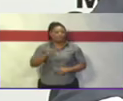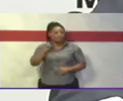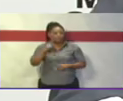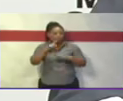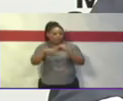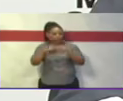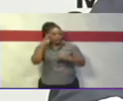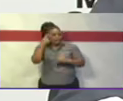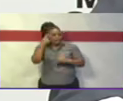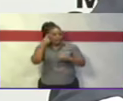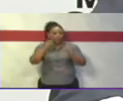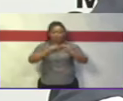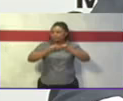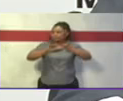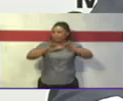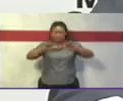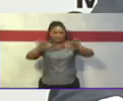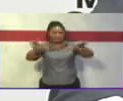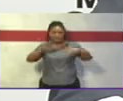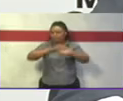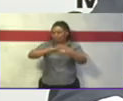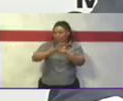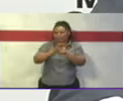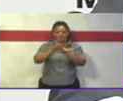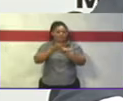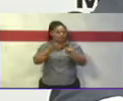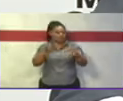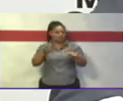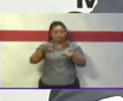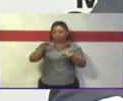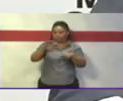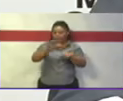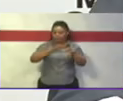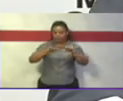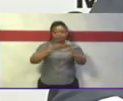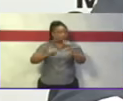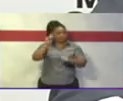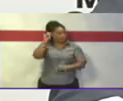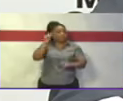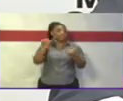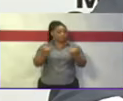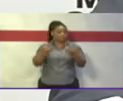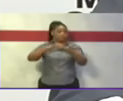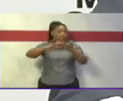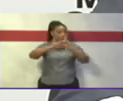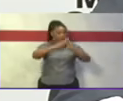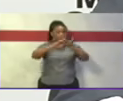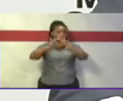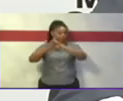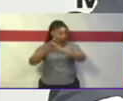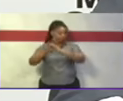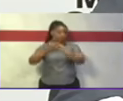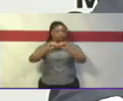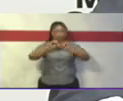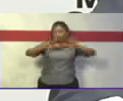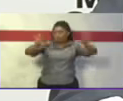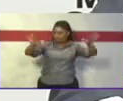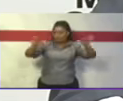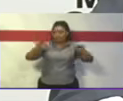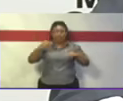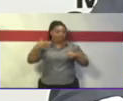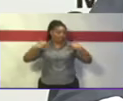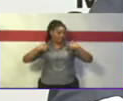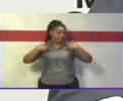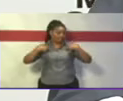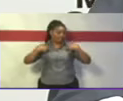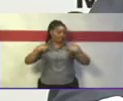sub-region, within the country. So in Trinidad, as you know, we have community spread. We have variants of concern, P1 being the most